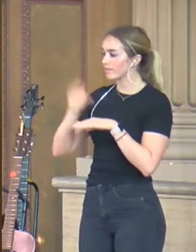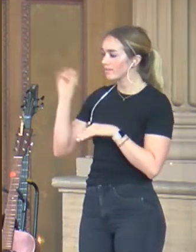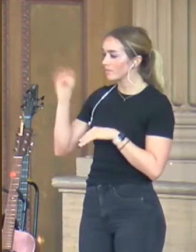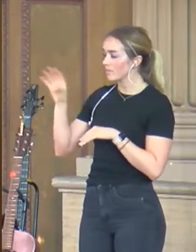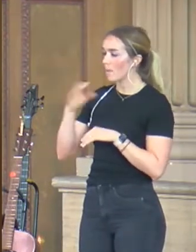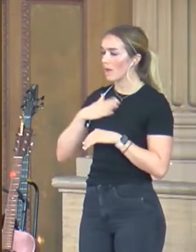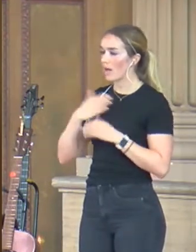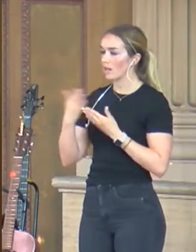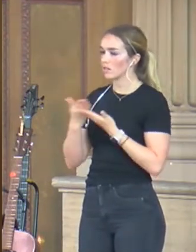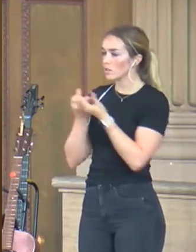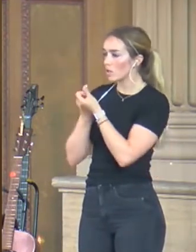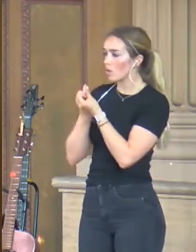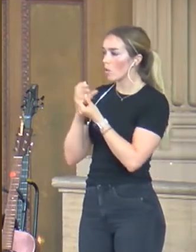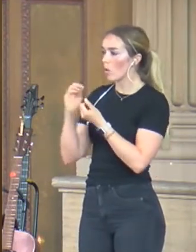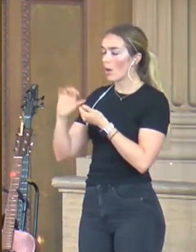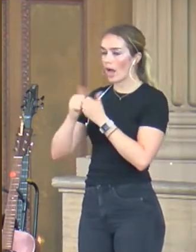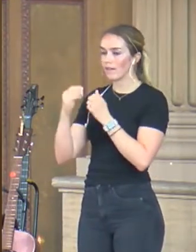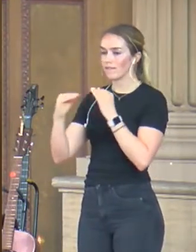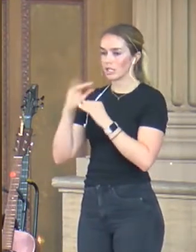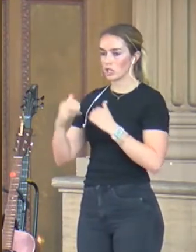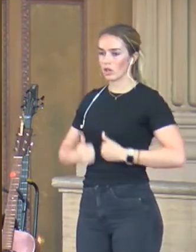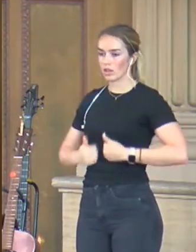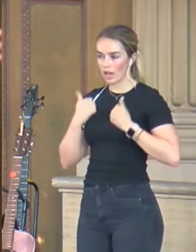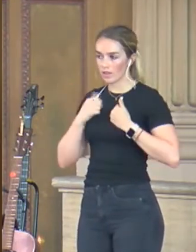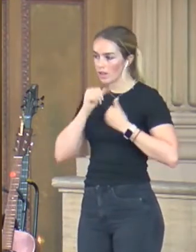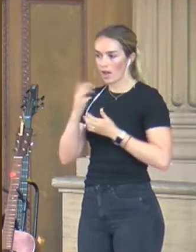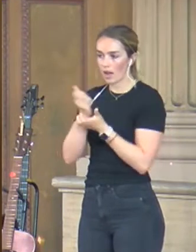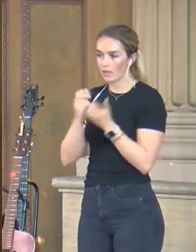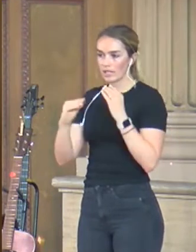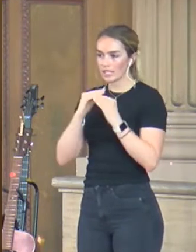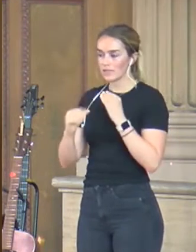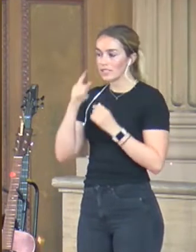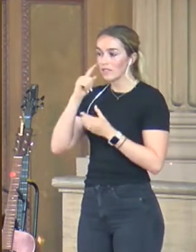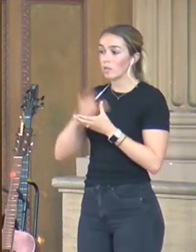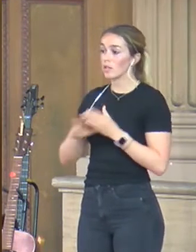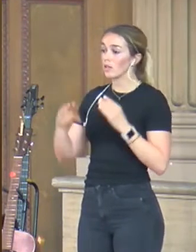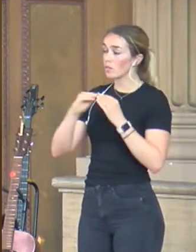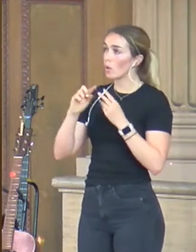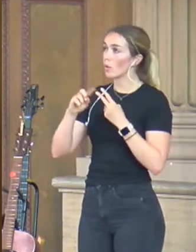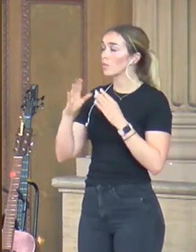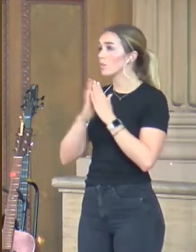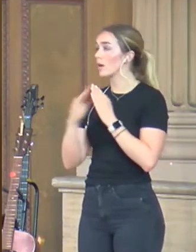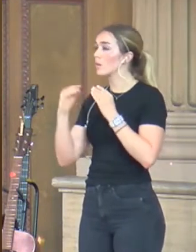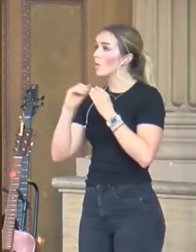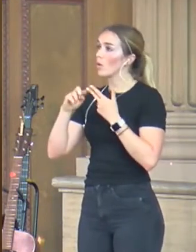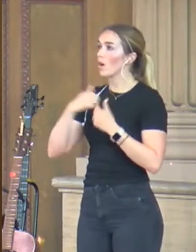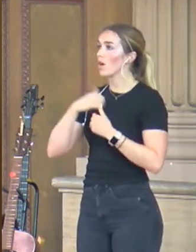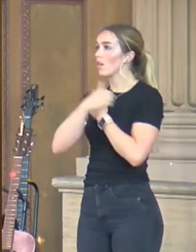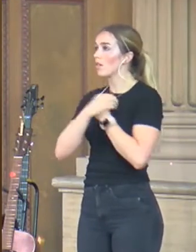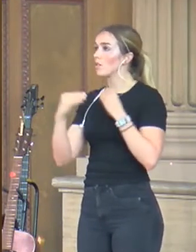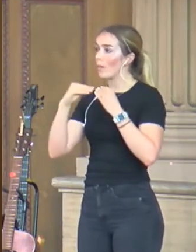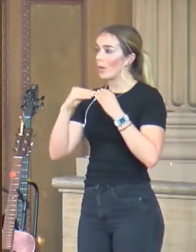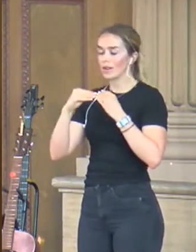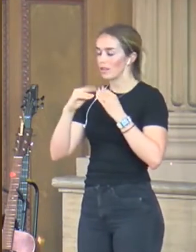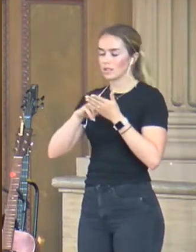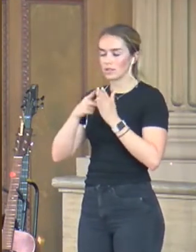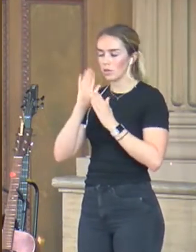or by them getting something right in their life. Not everything gets fixed by believing harder and doing better. Sometimes that's not the fix.